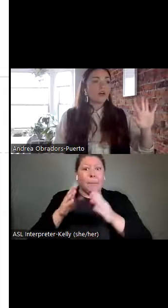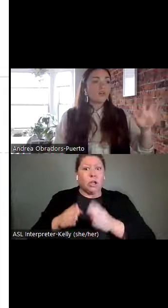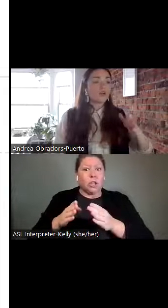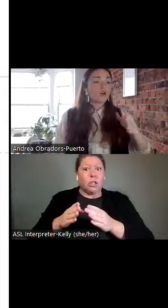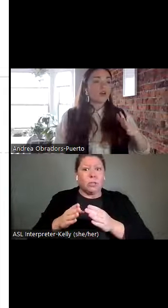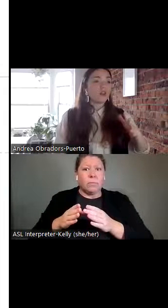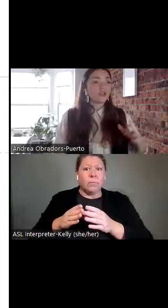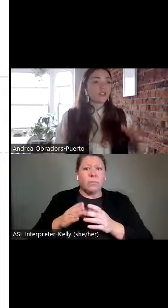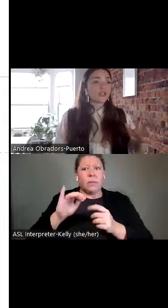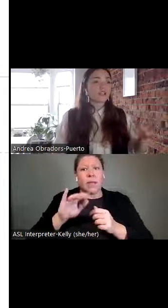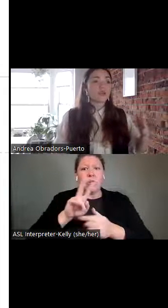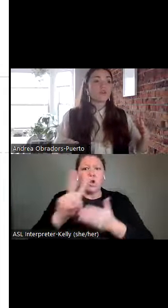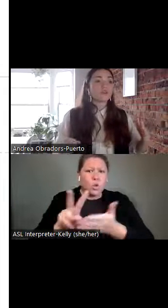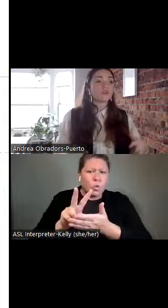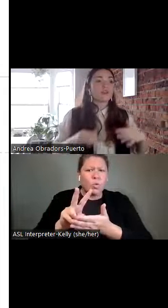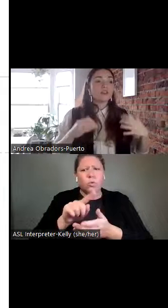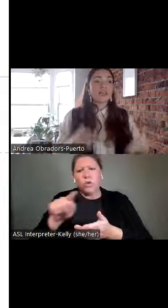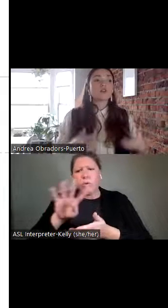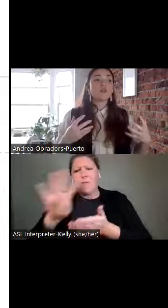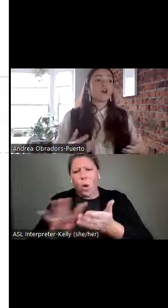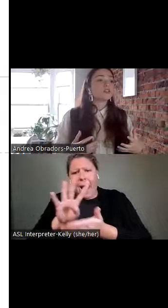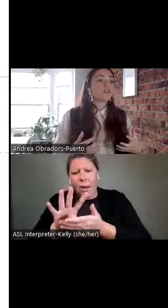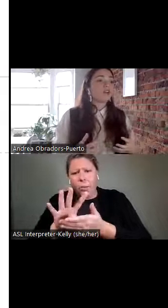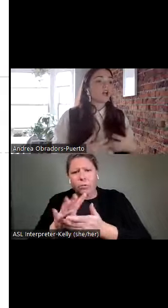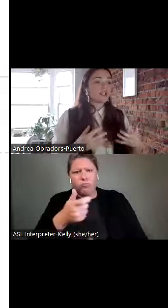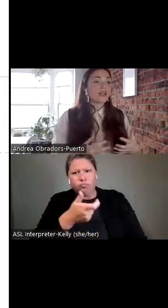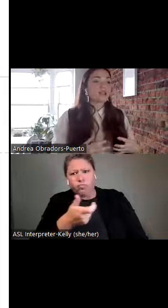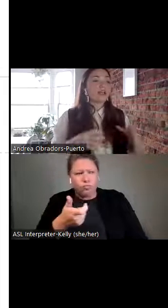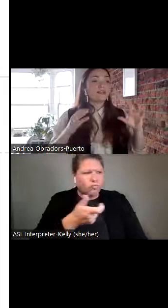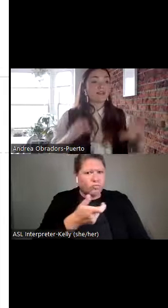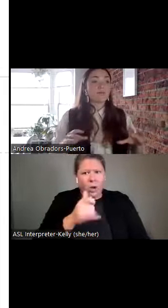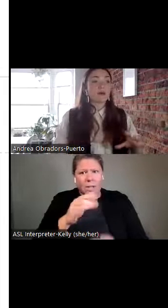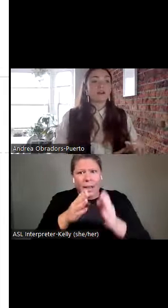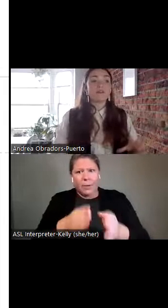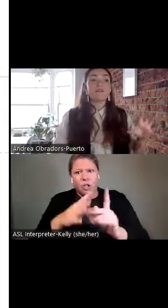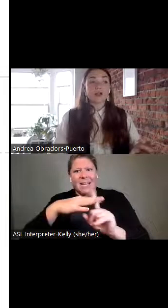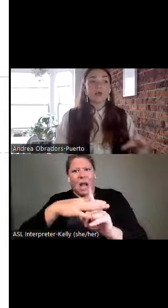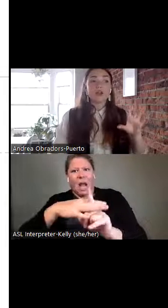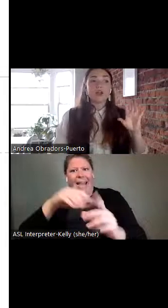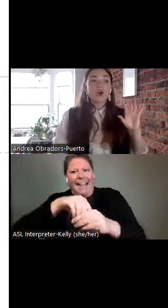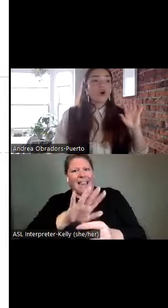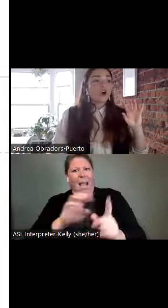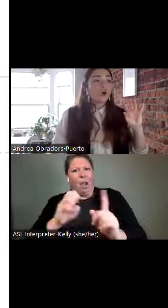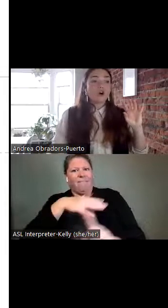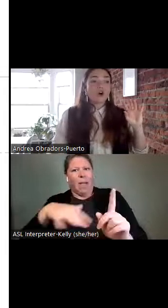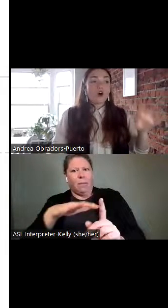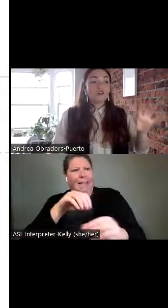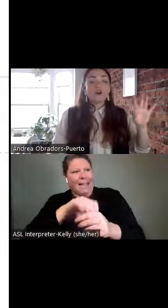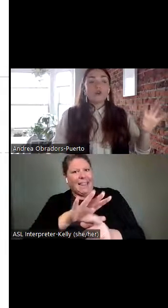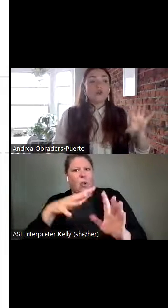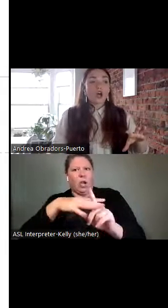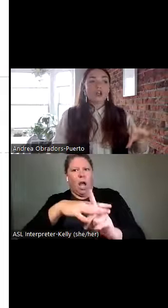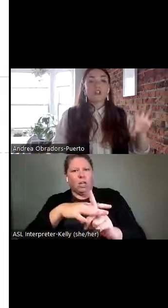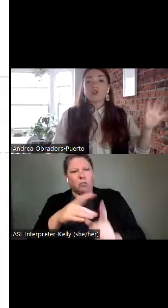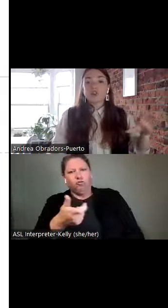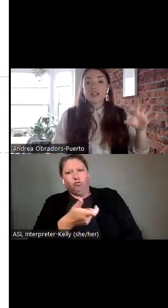to 4 hour long sessions to observe the actual context and the impact of the environment on